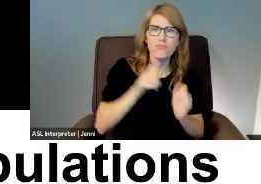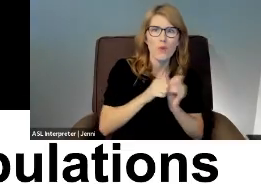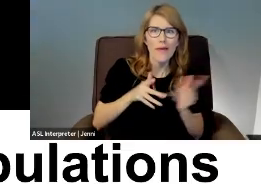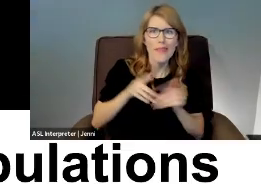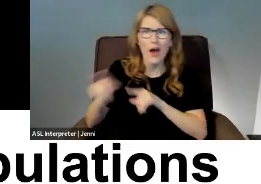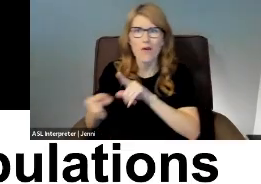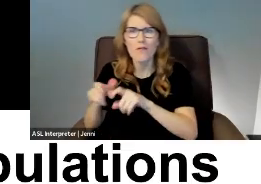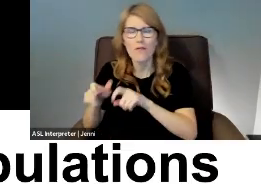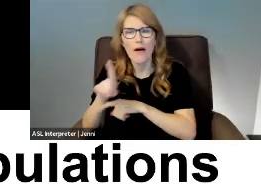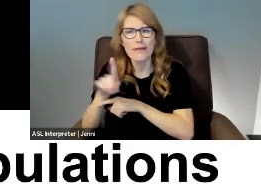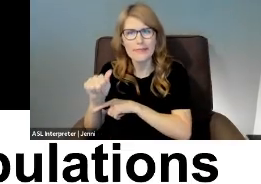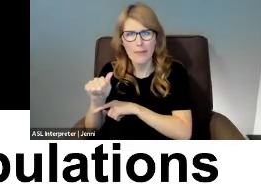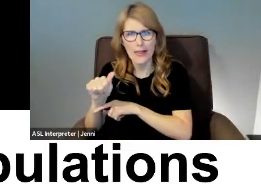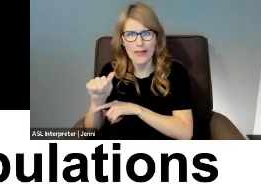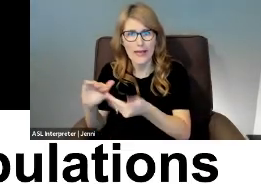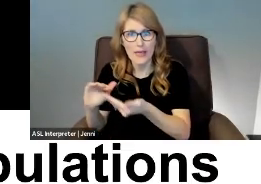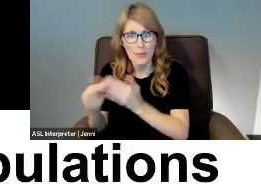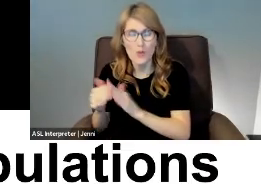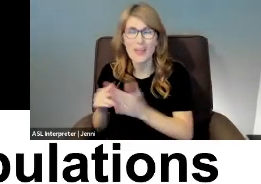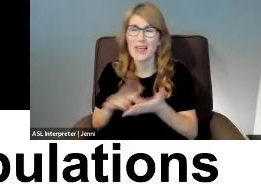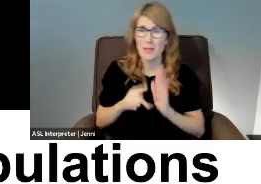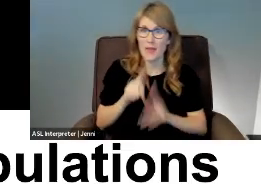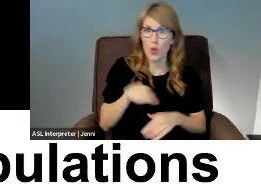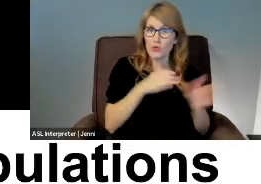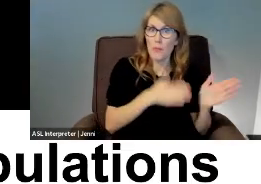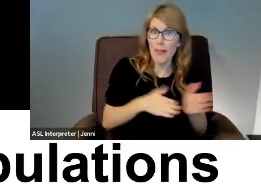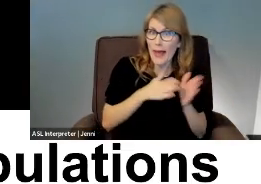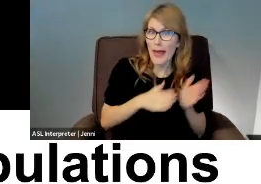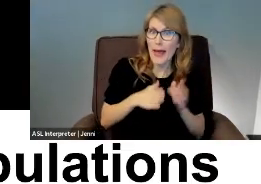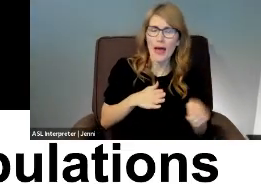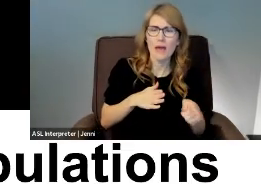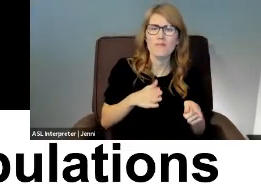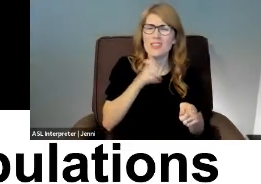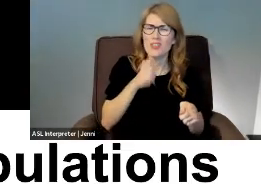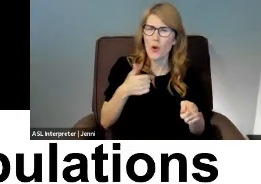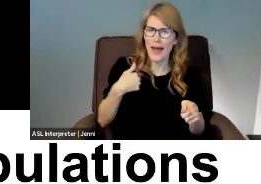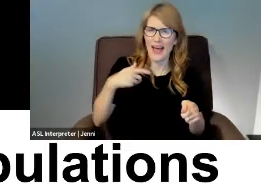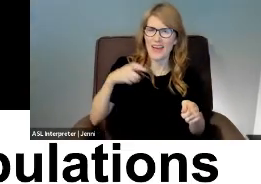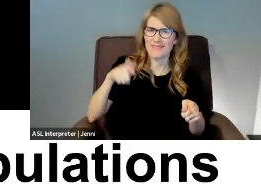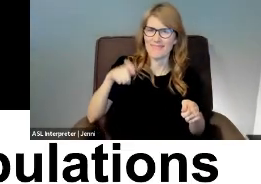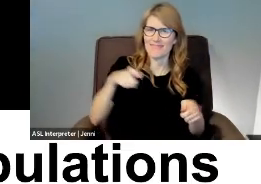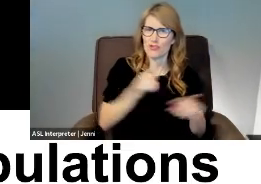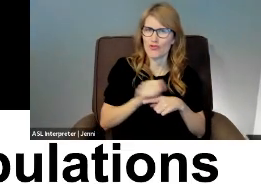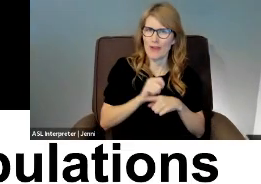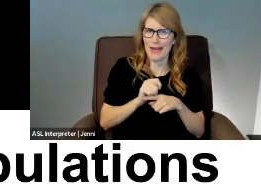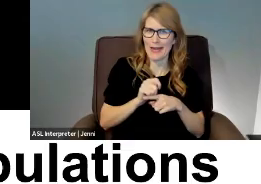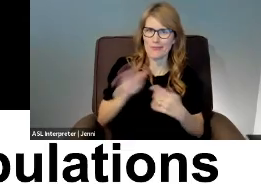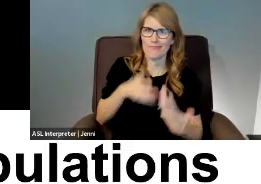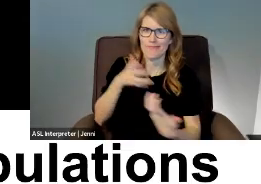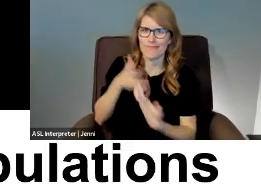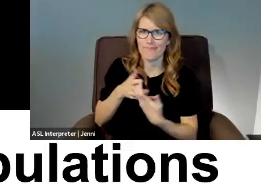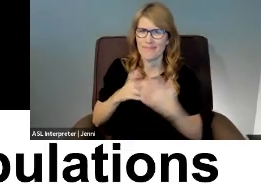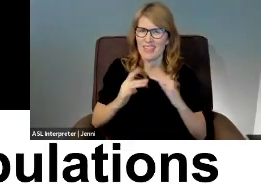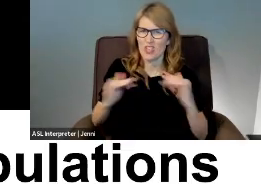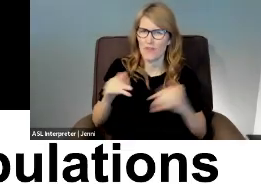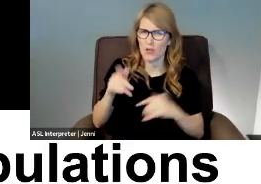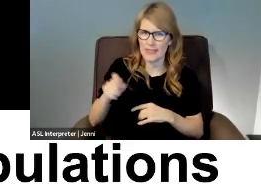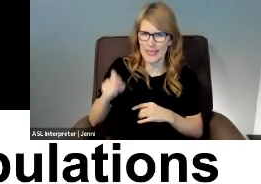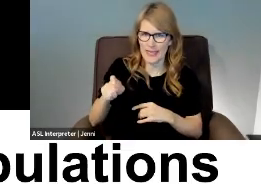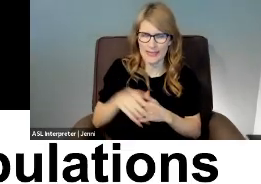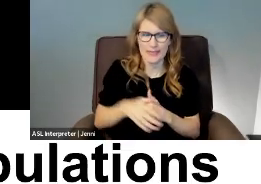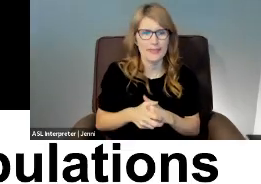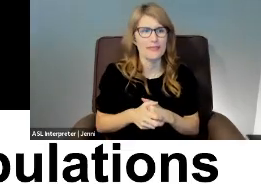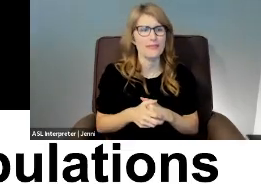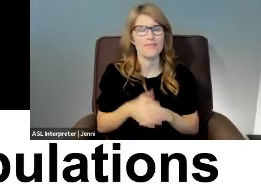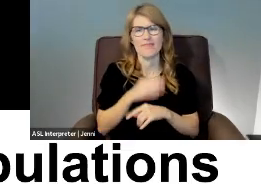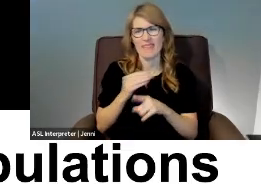communities, meaning planners and workers lack the necessary training to properly accommodate diverse needs. And intensified financial